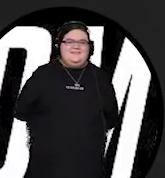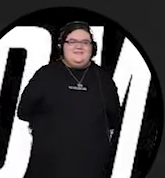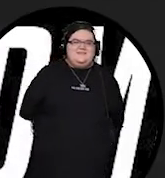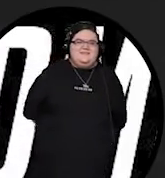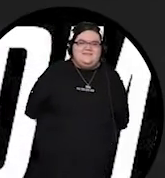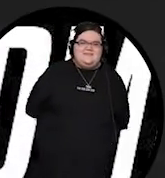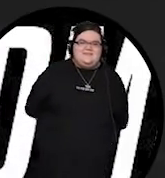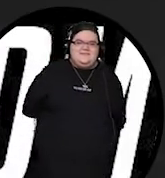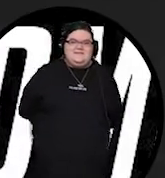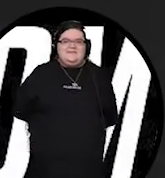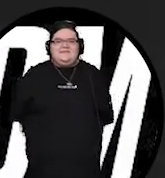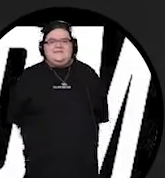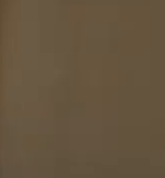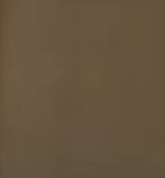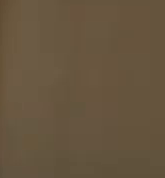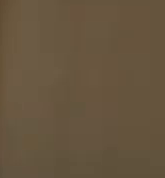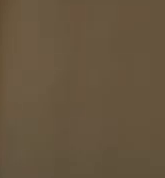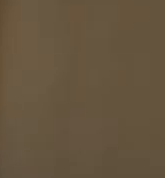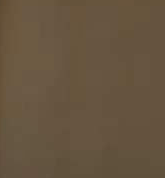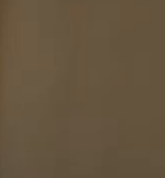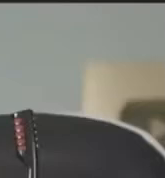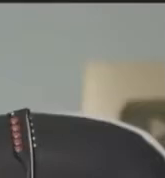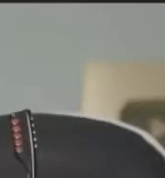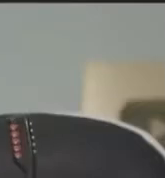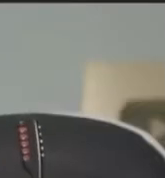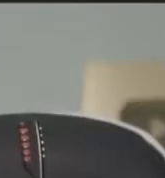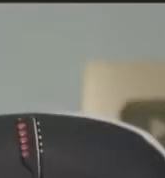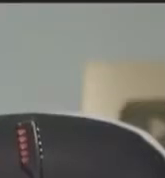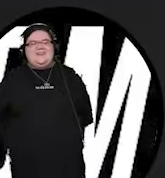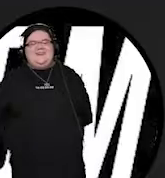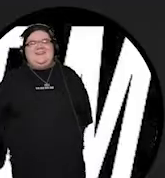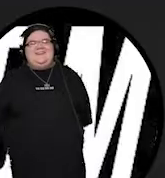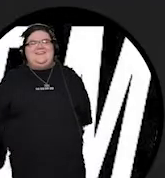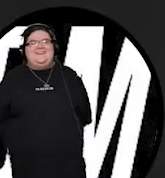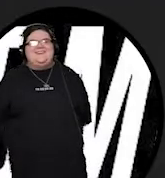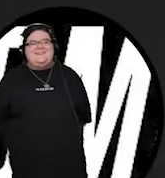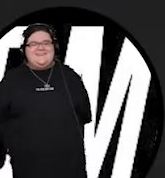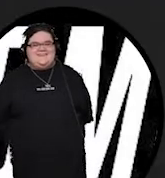I guess he looks at the floor Ethan too much. Right? So he's just trying to. Is it not Ethan lifting? Ethan Bushes. This